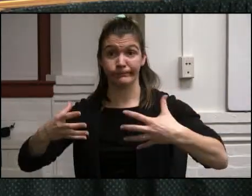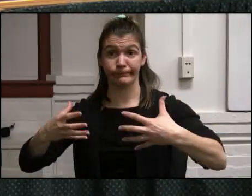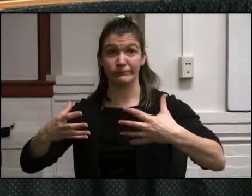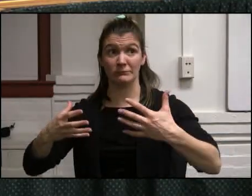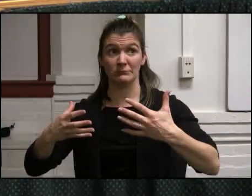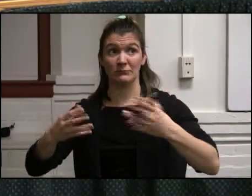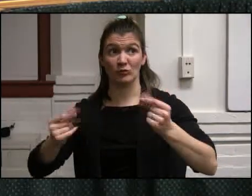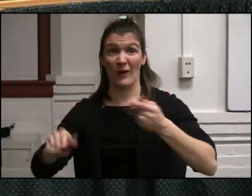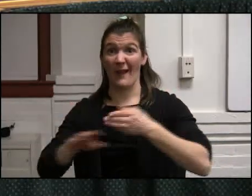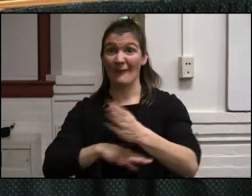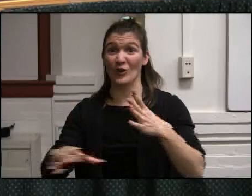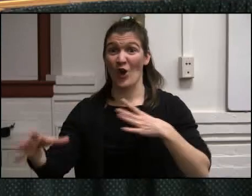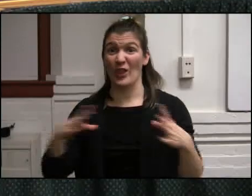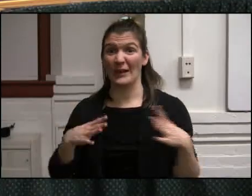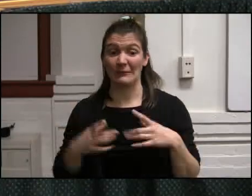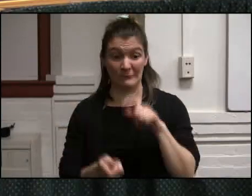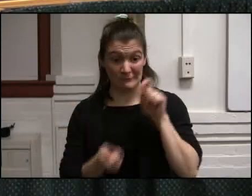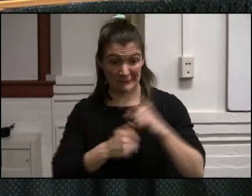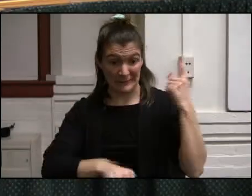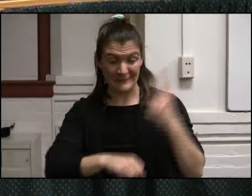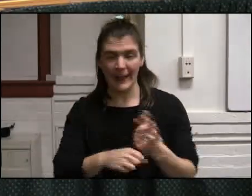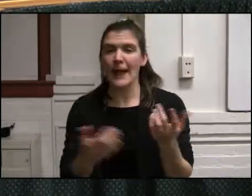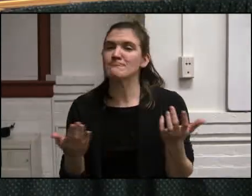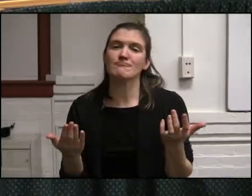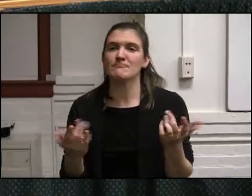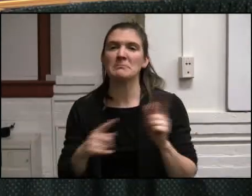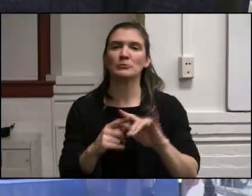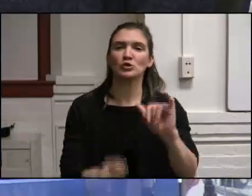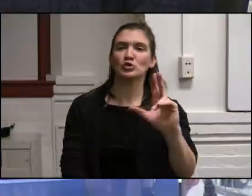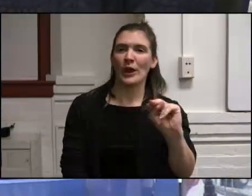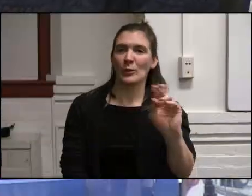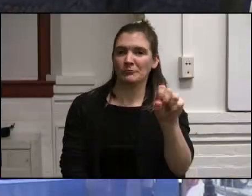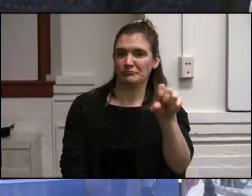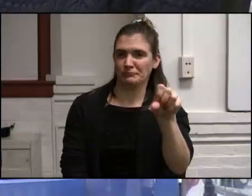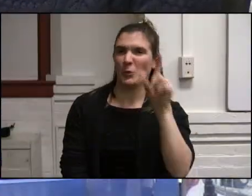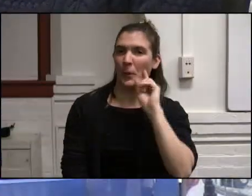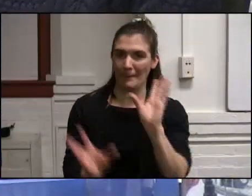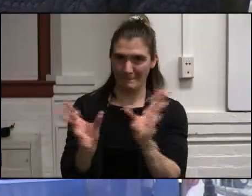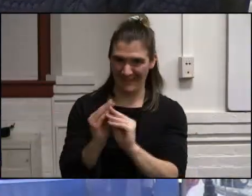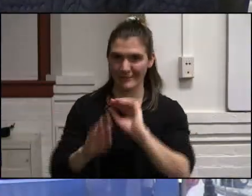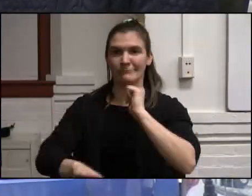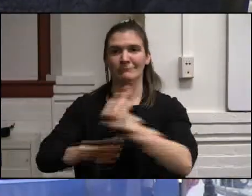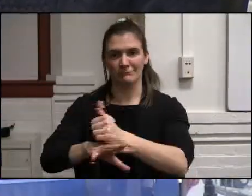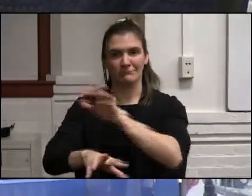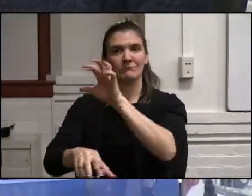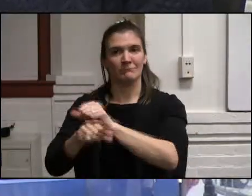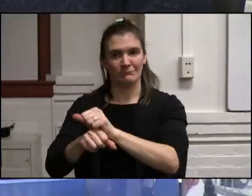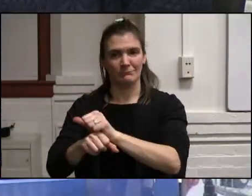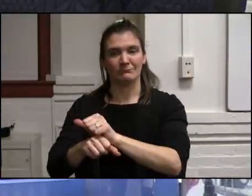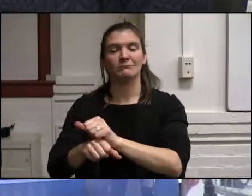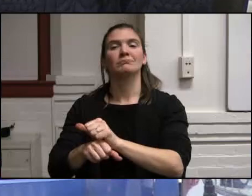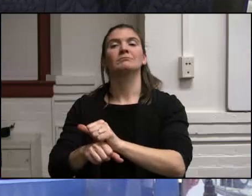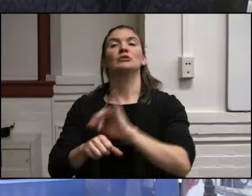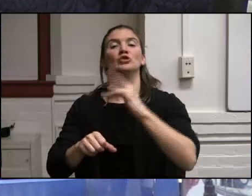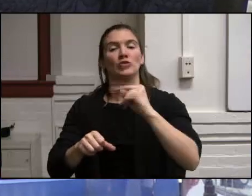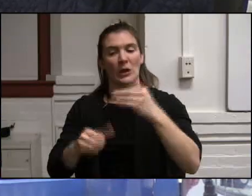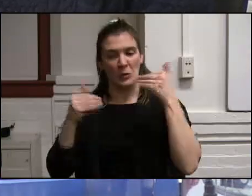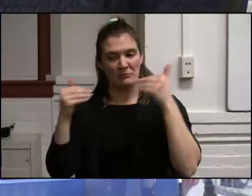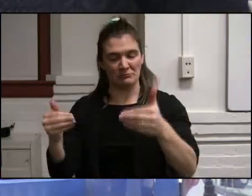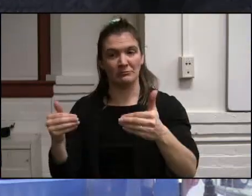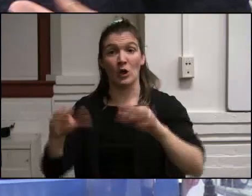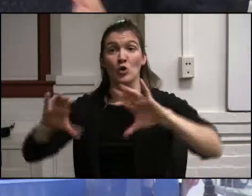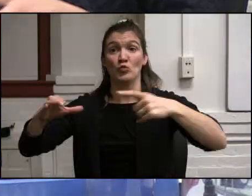but immediately after the holidays. I don't know the exact date of the meeting in January, but there's a meeting that has been scheduled to be held in January where